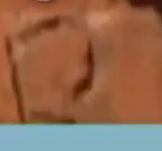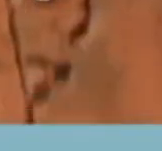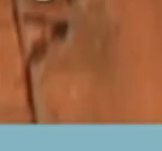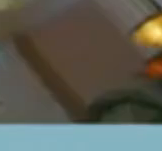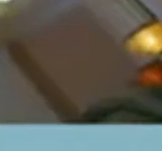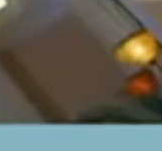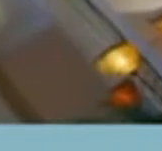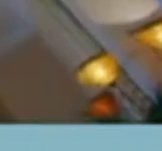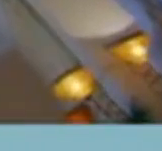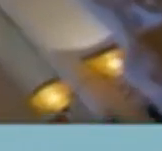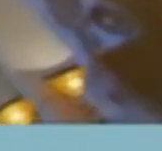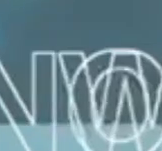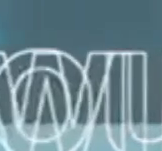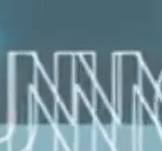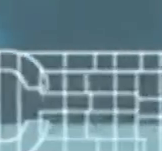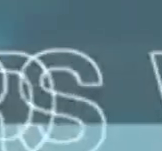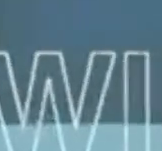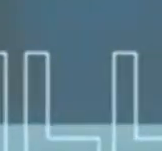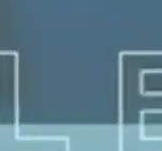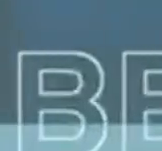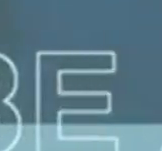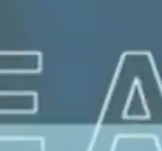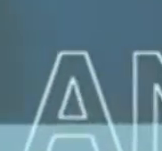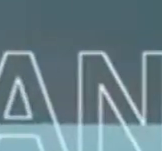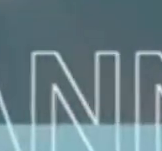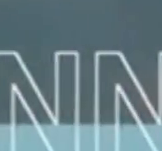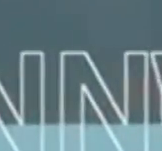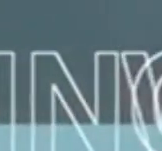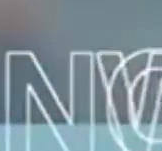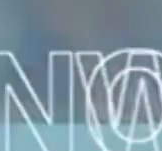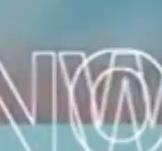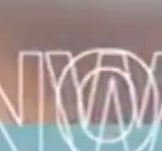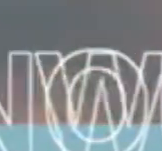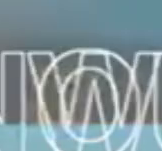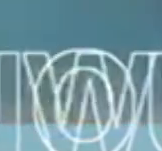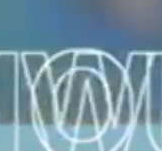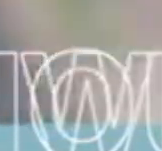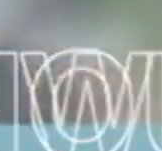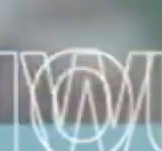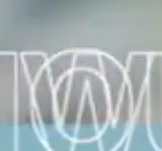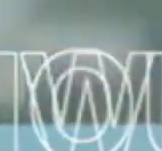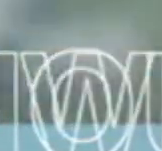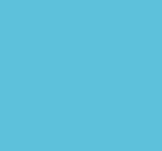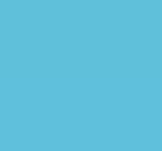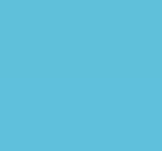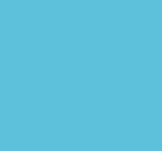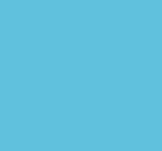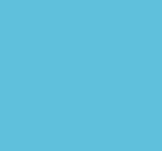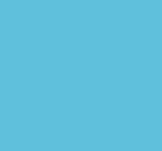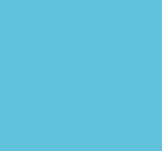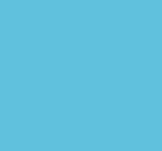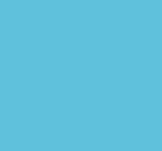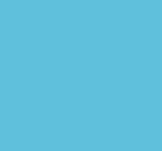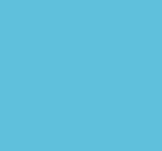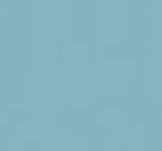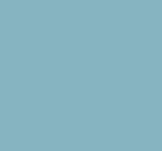signing privileges at Atlantis. The winner will be announced on Friday, May 12th, just in time for Mother's Day. Moms